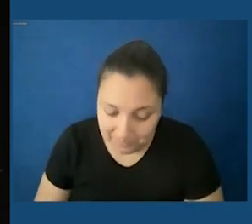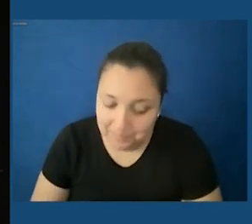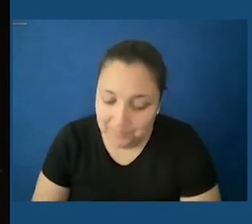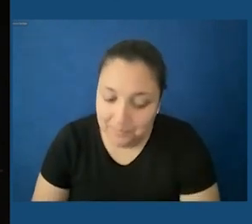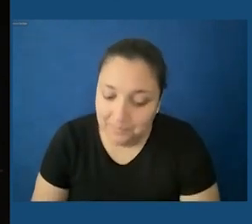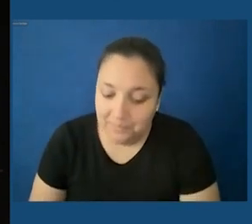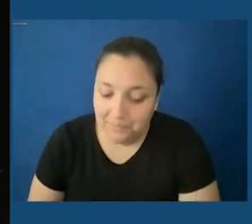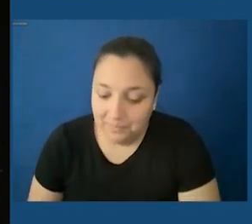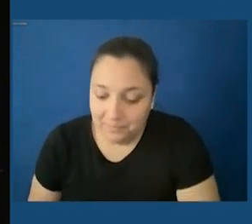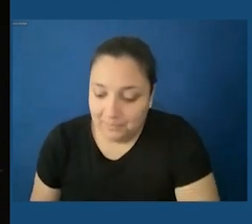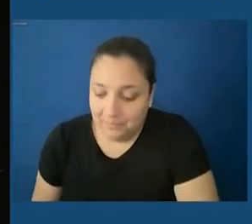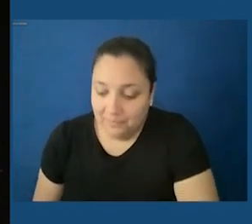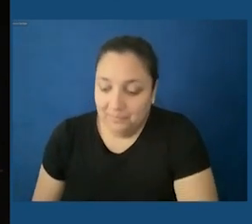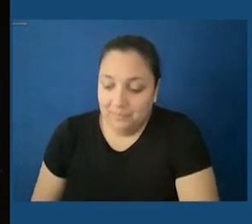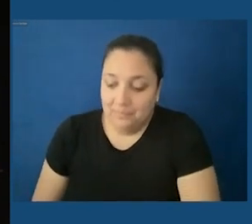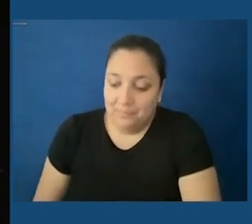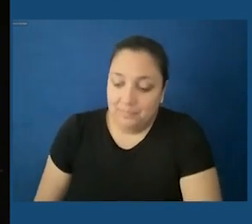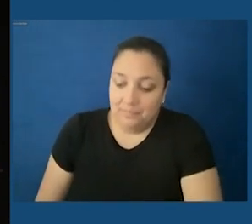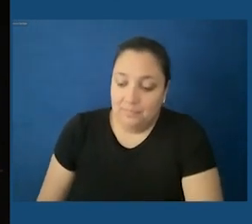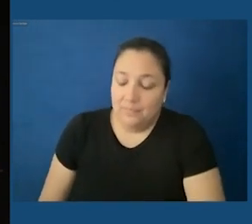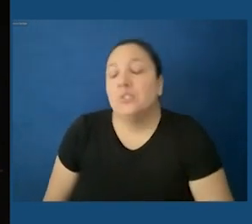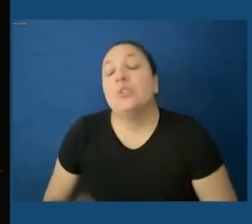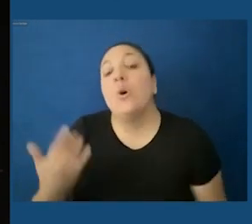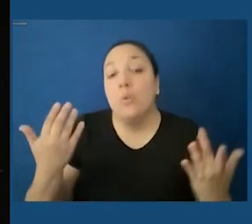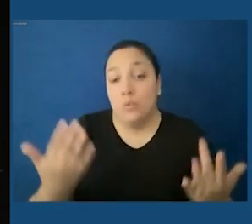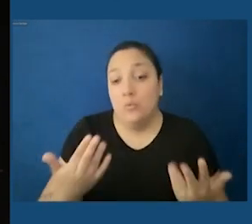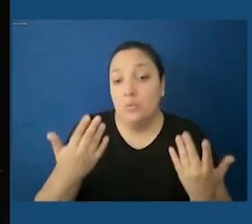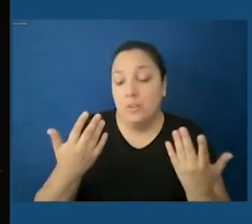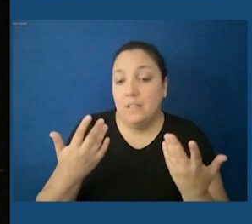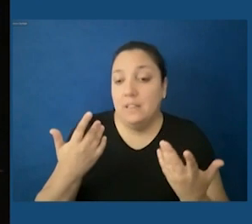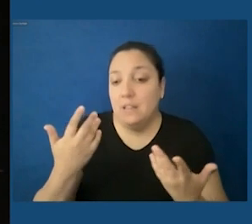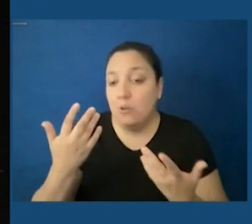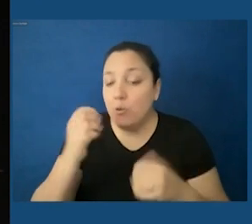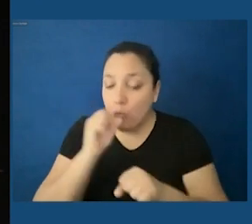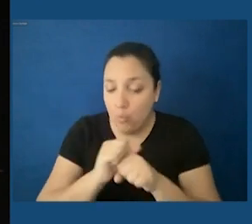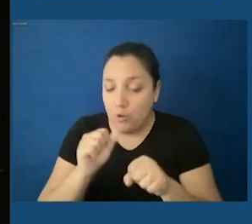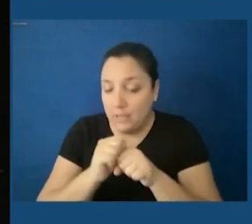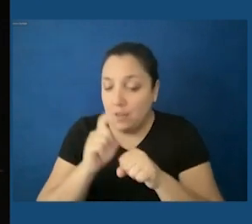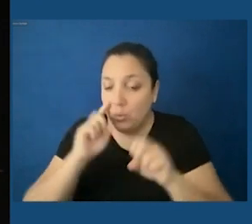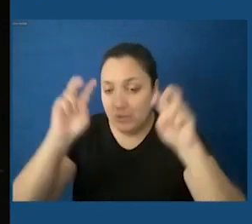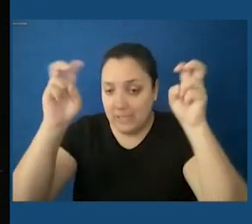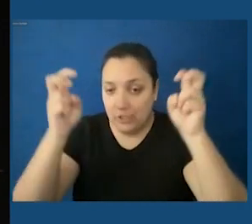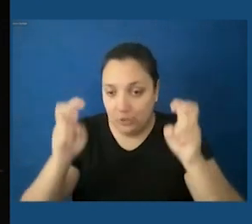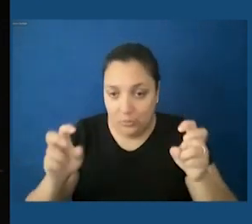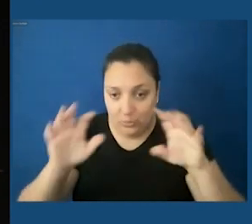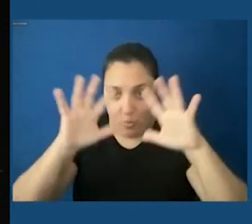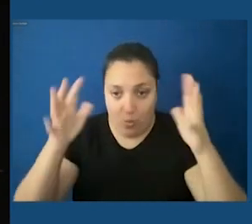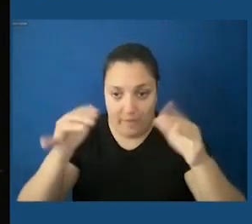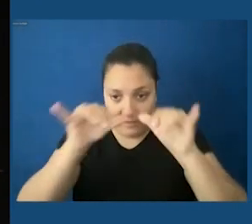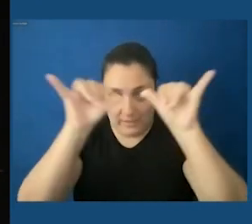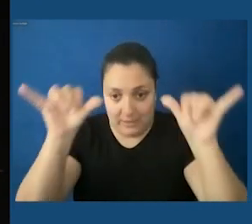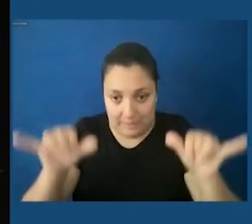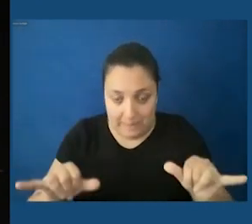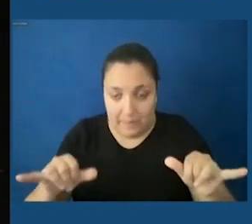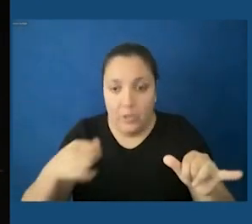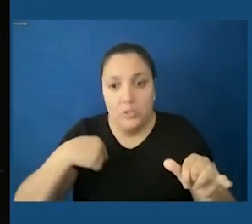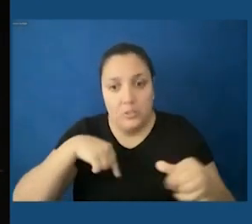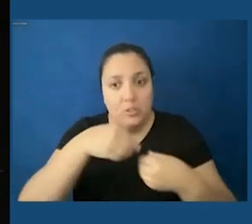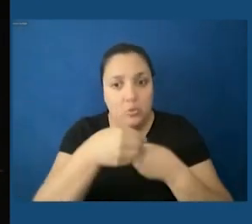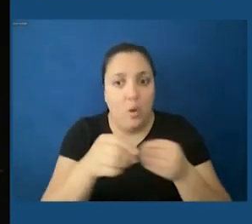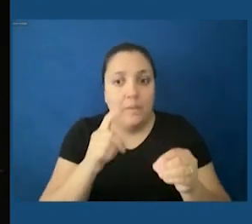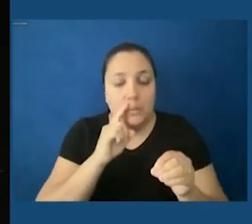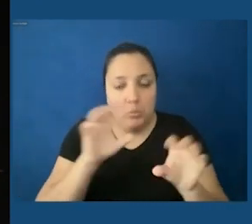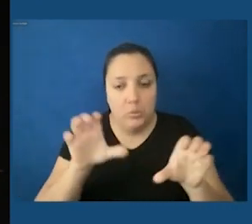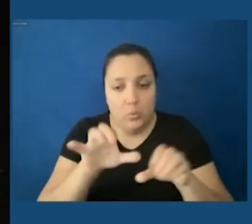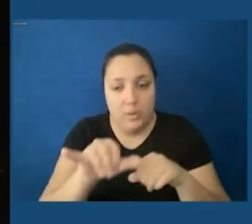And so working on these issues systematically is something that our office has been doing. And